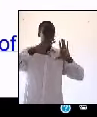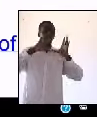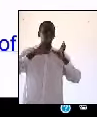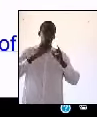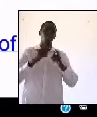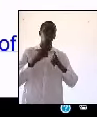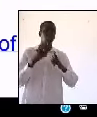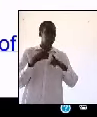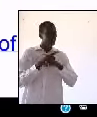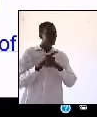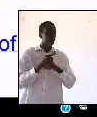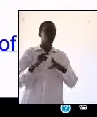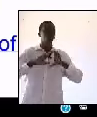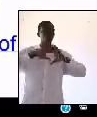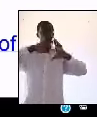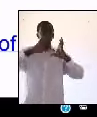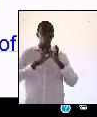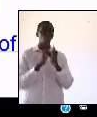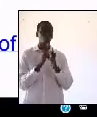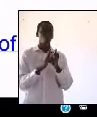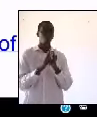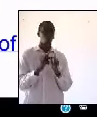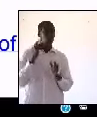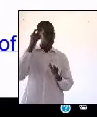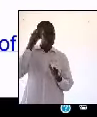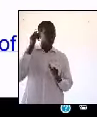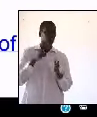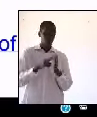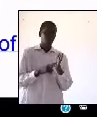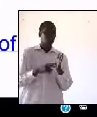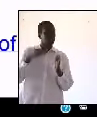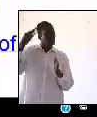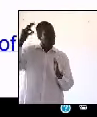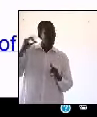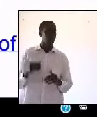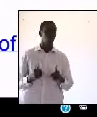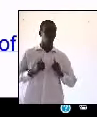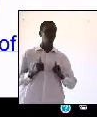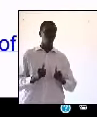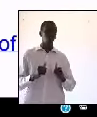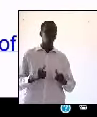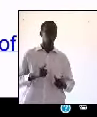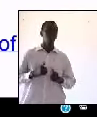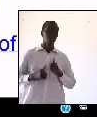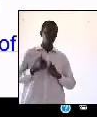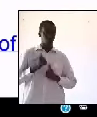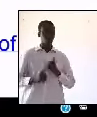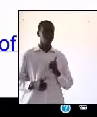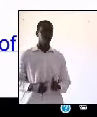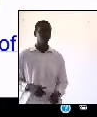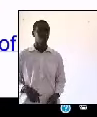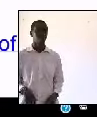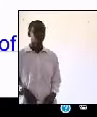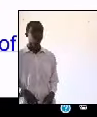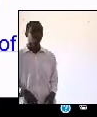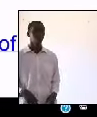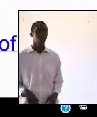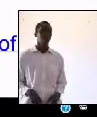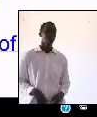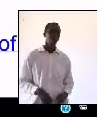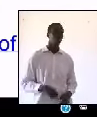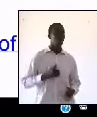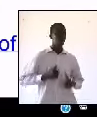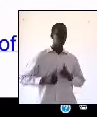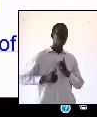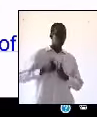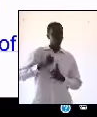a renowned champion that people talk about in the world. So those things, those skills, they are learned. Unhealthy behavior may learn